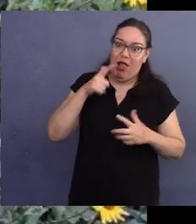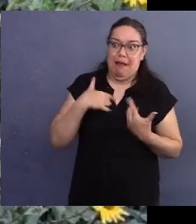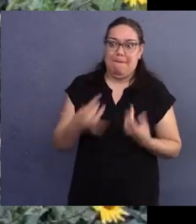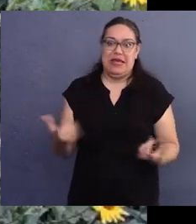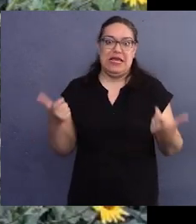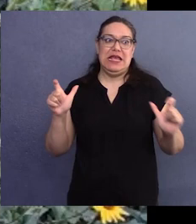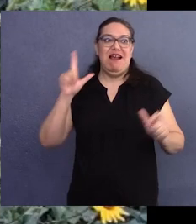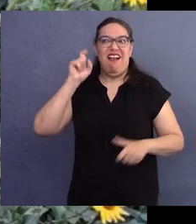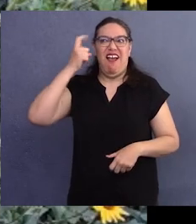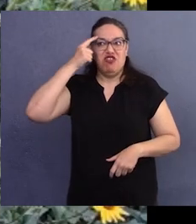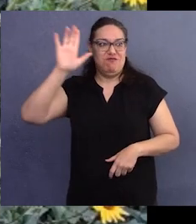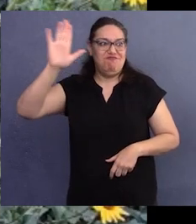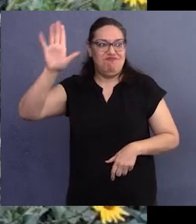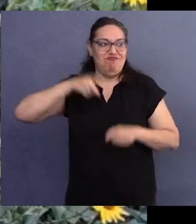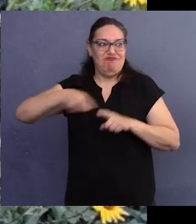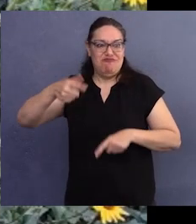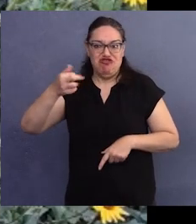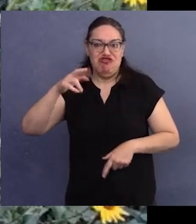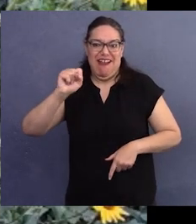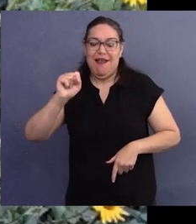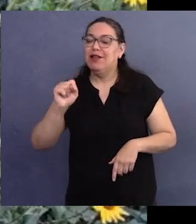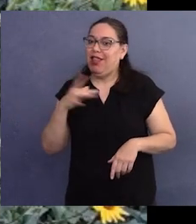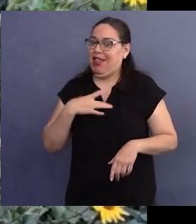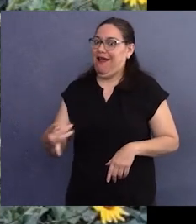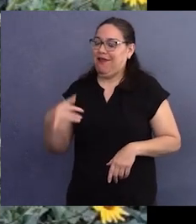those. But I also